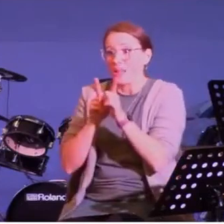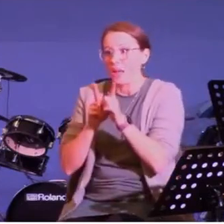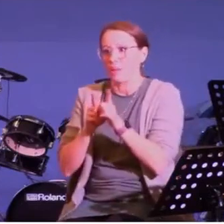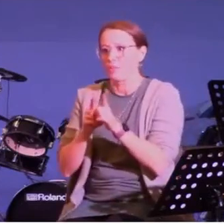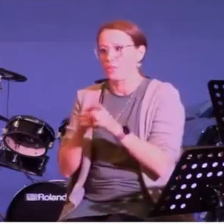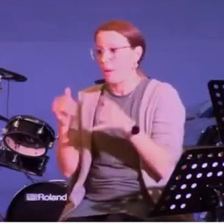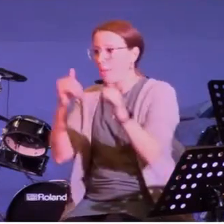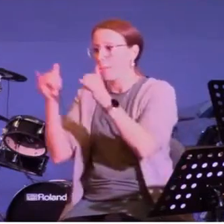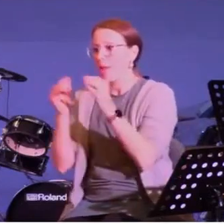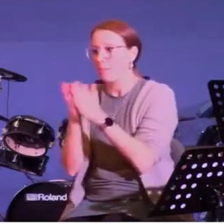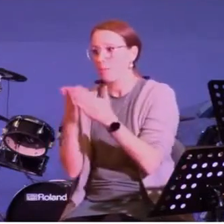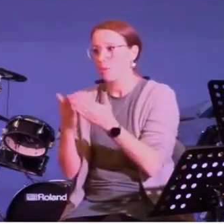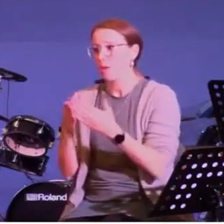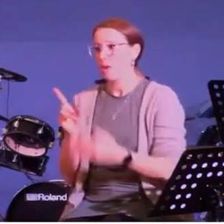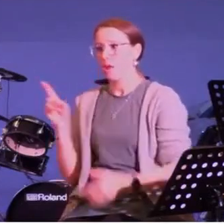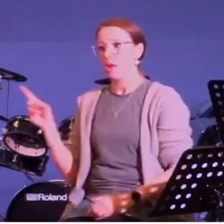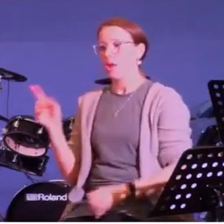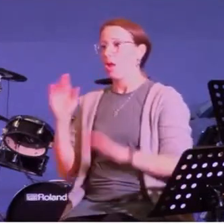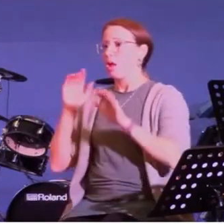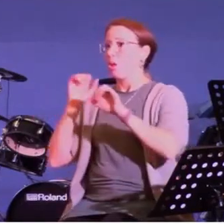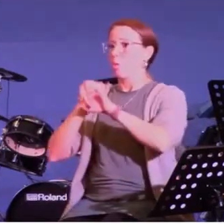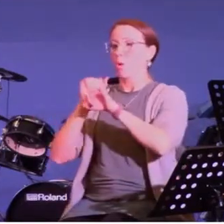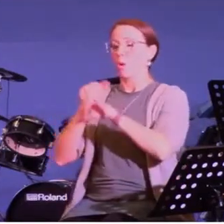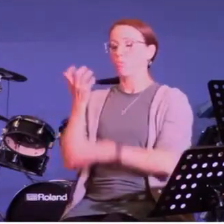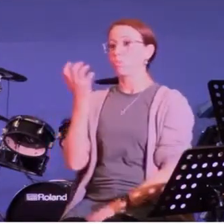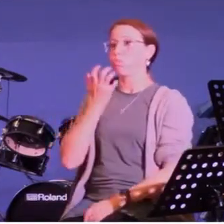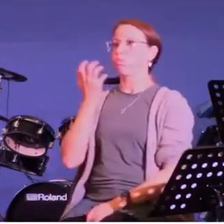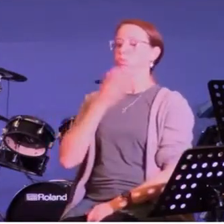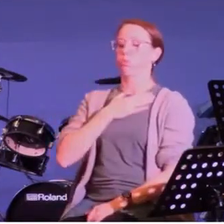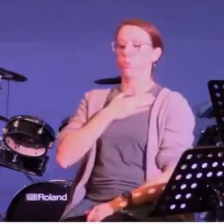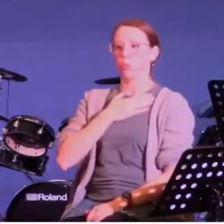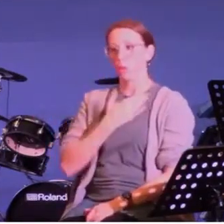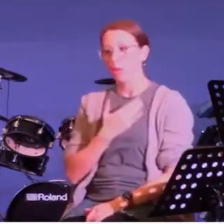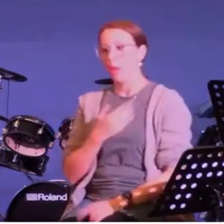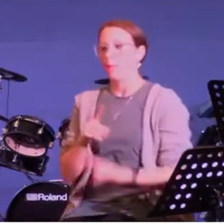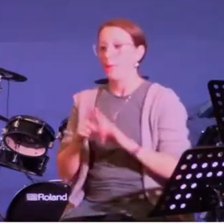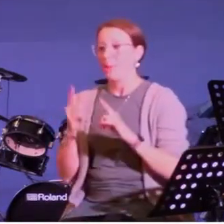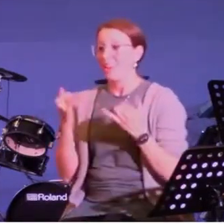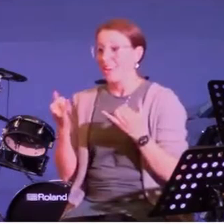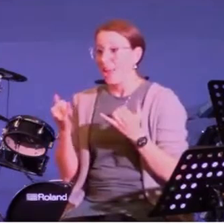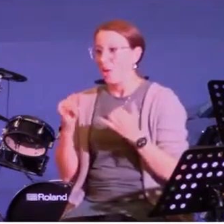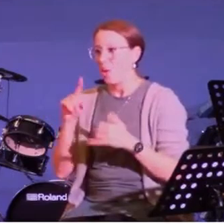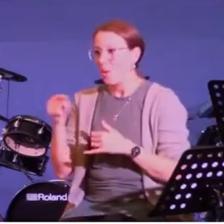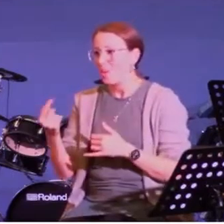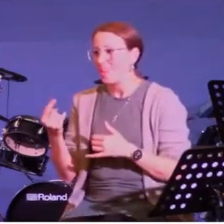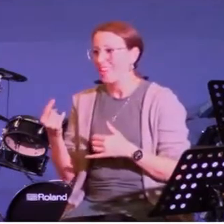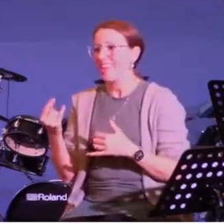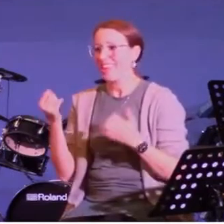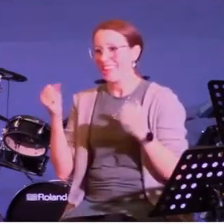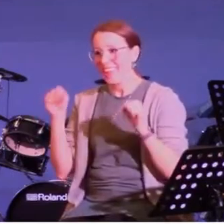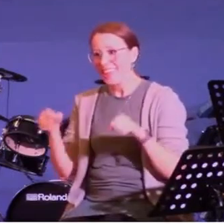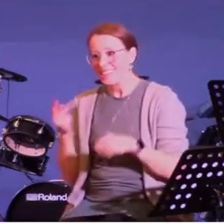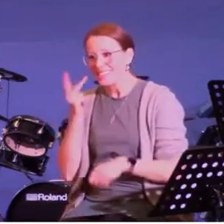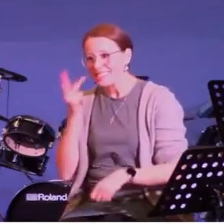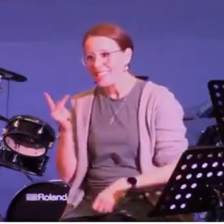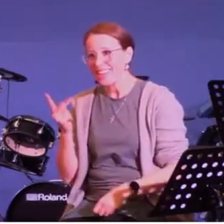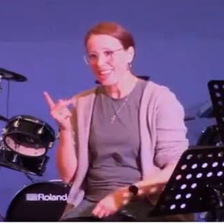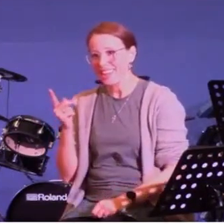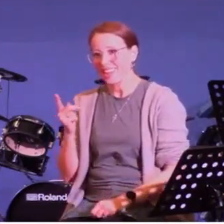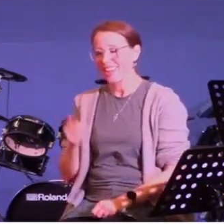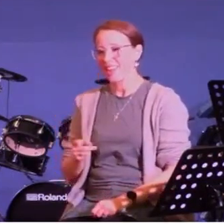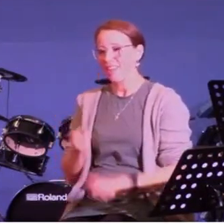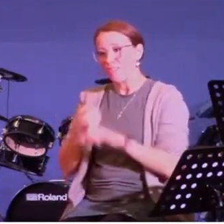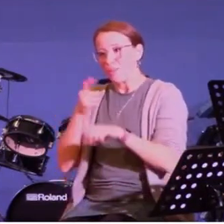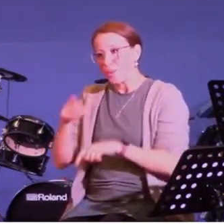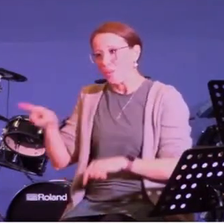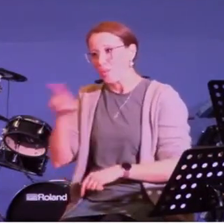some incredible work on this discipleship playbook, and it's only now starting to be seen in the life of the church. Over the next few months and